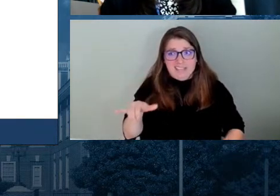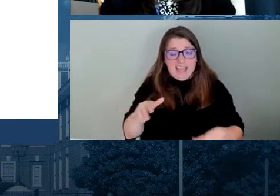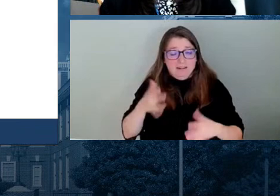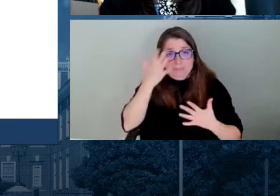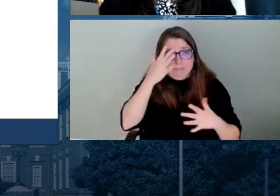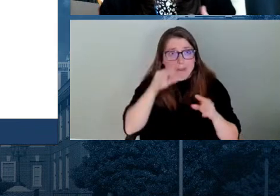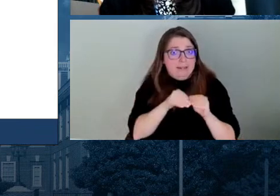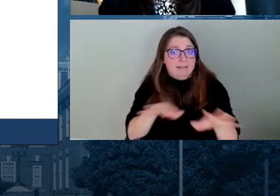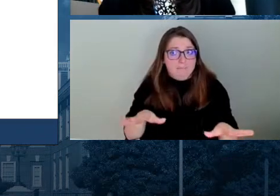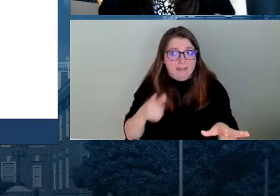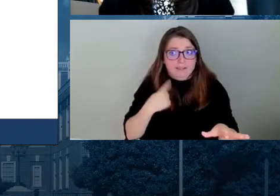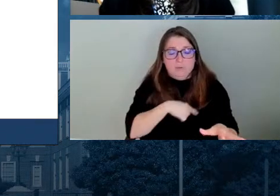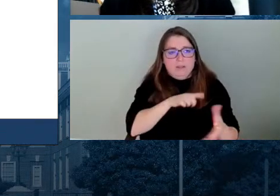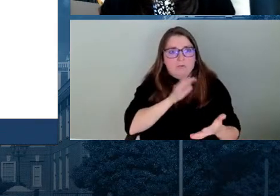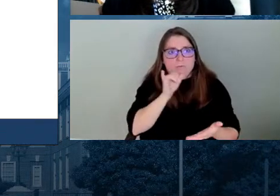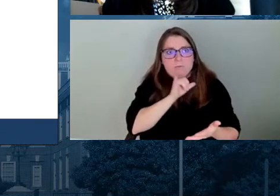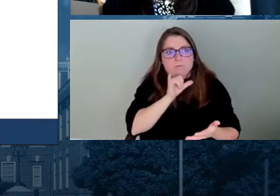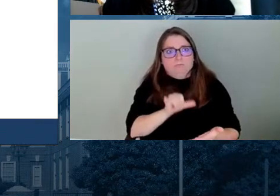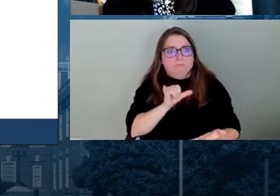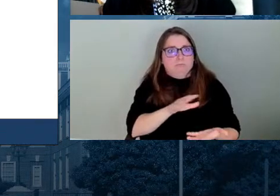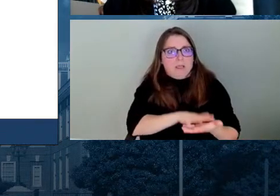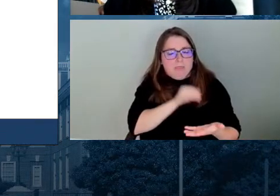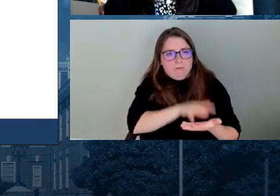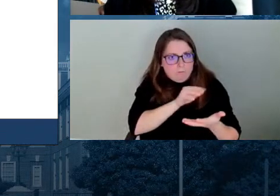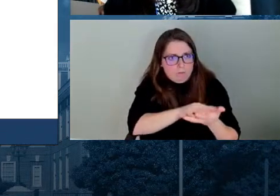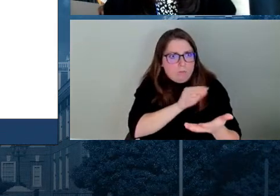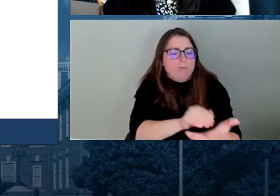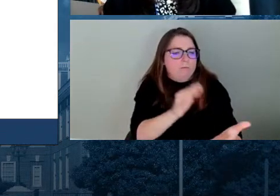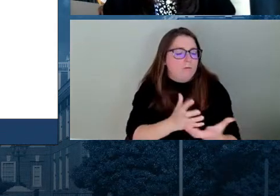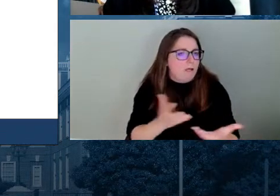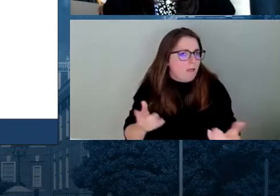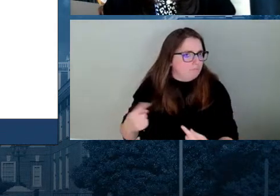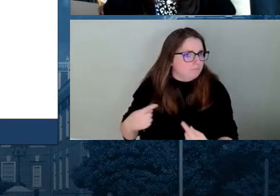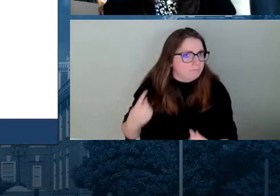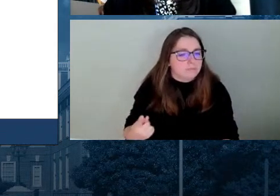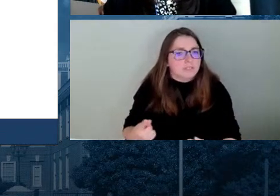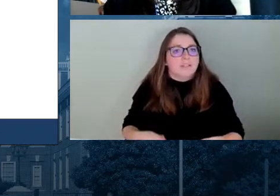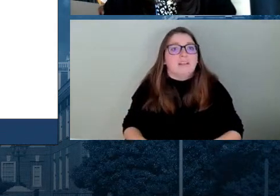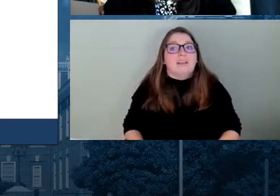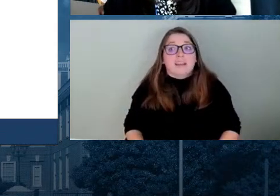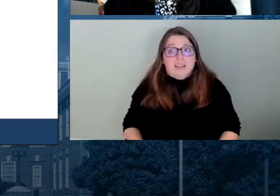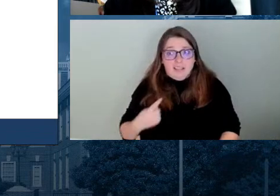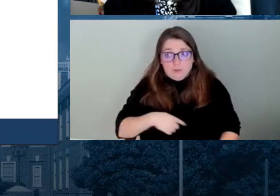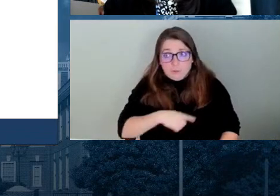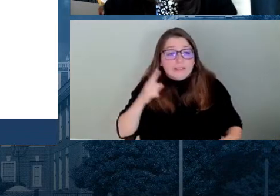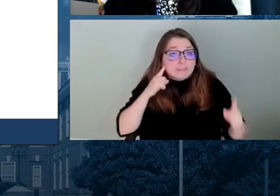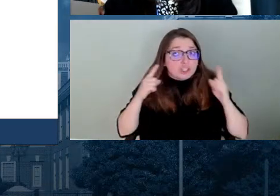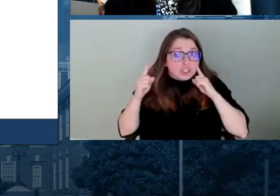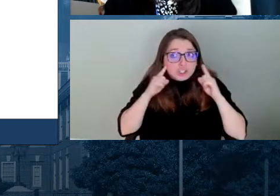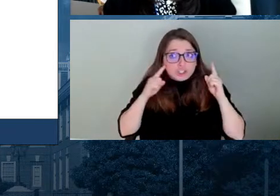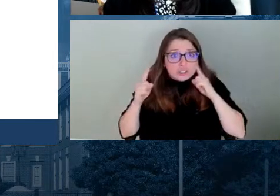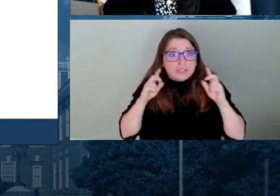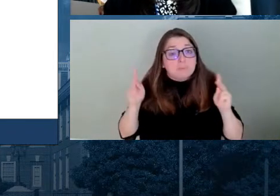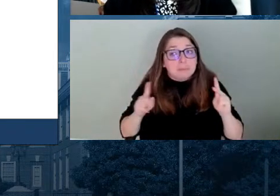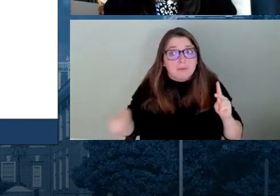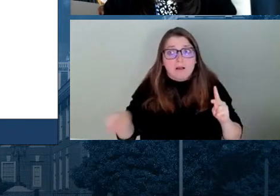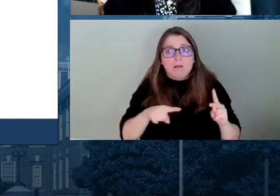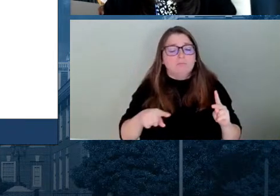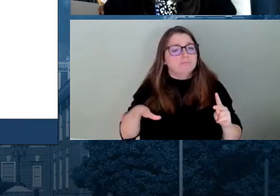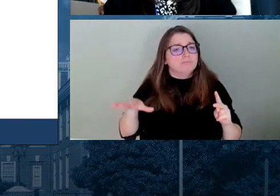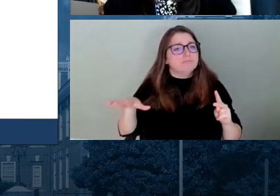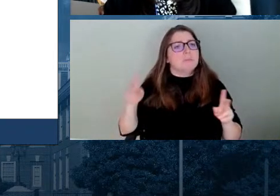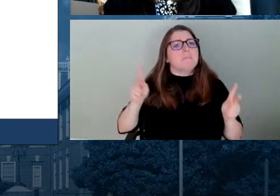again, we heard and have heard consistently throughout this pandemic that people really appreciate the real-time data. We know